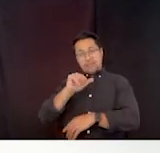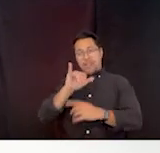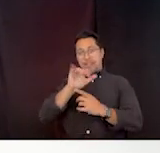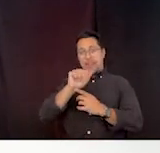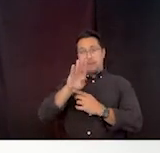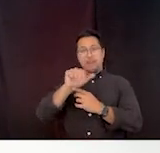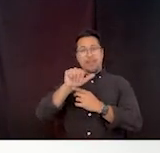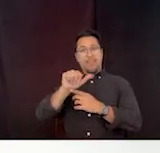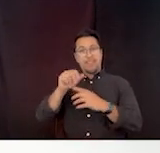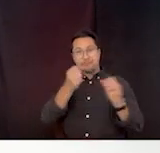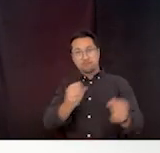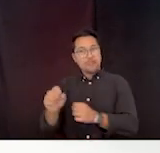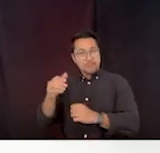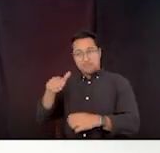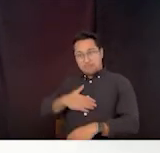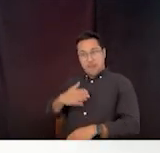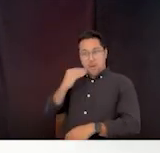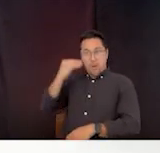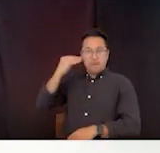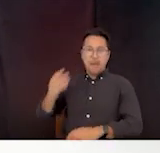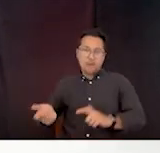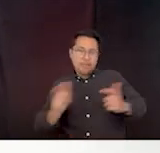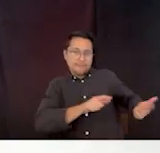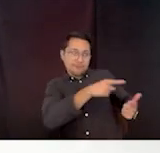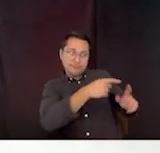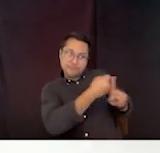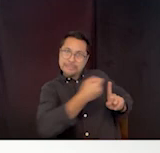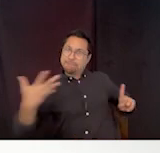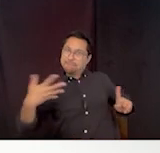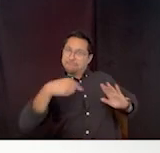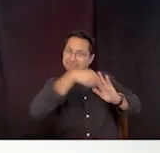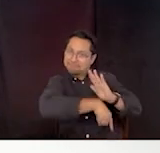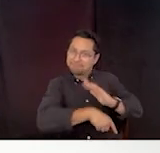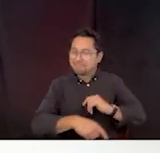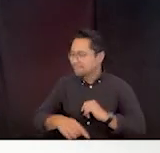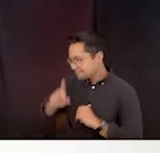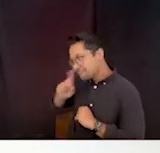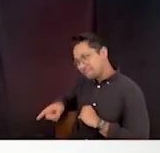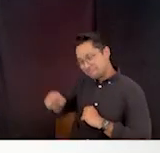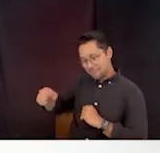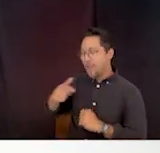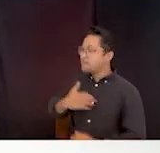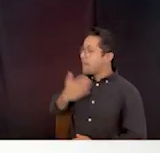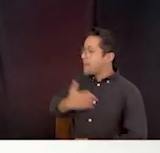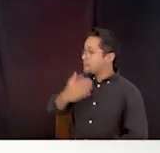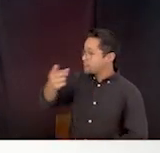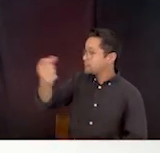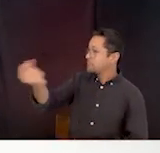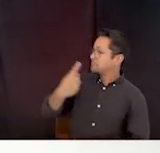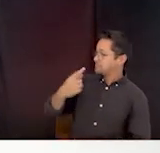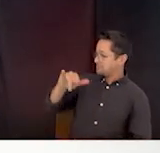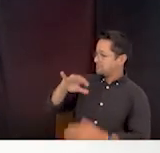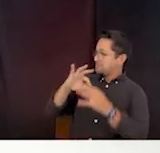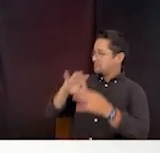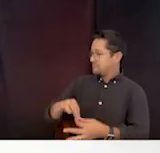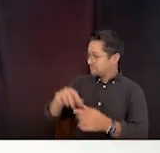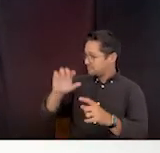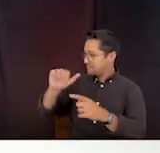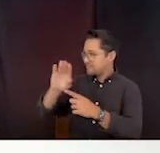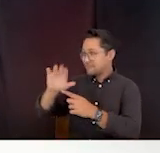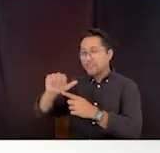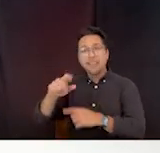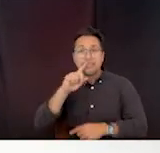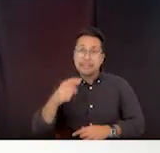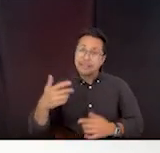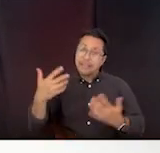So now I'm going to let you get to the meat of it with Dr. Hans. Absolutely, and I'm kind of glad you asked this question. It is a hot